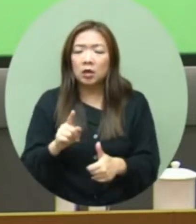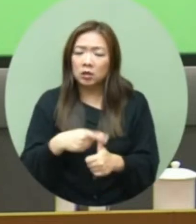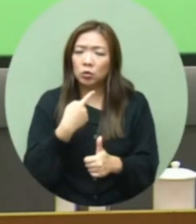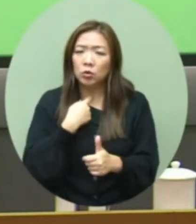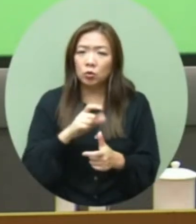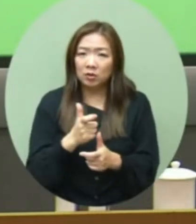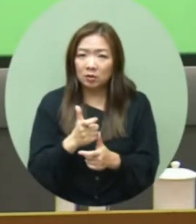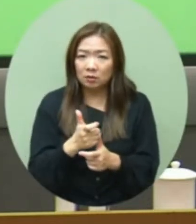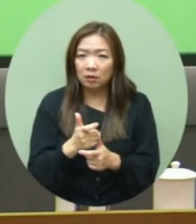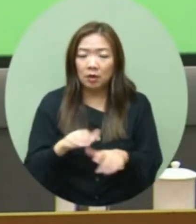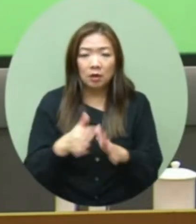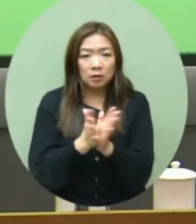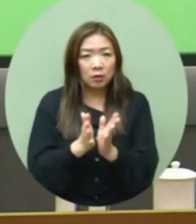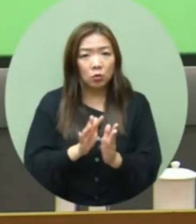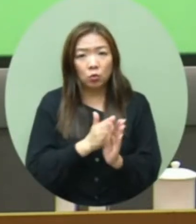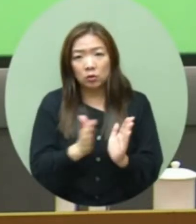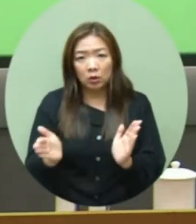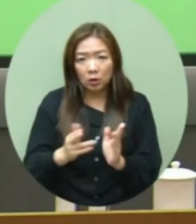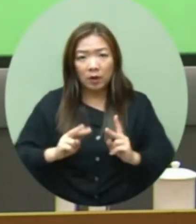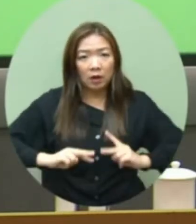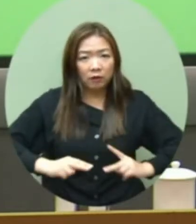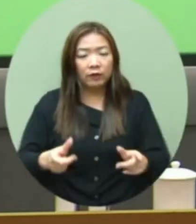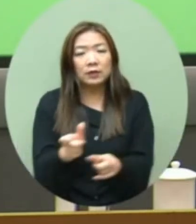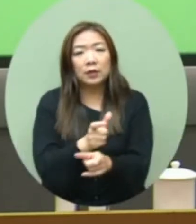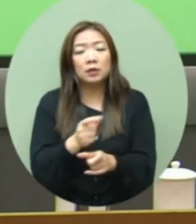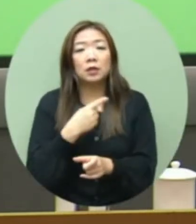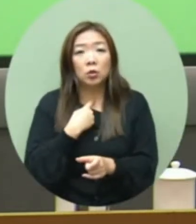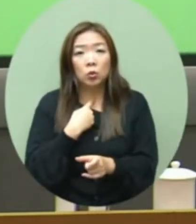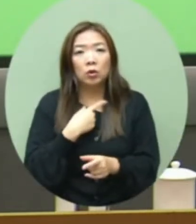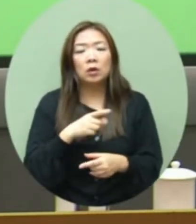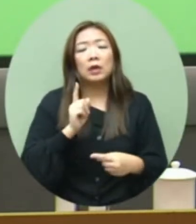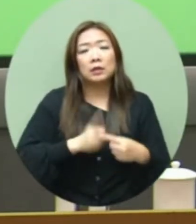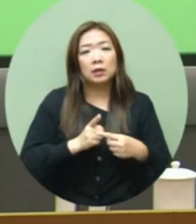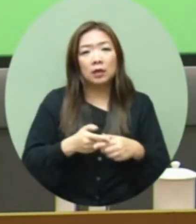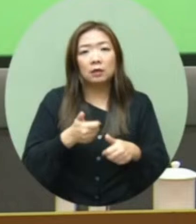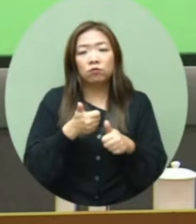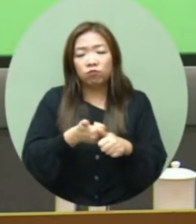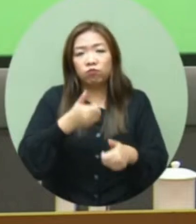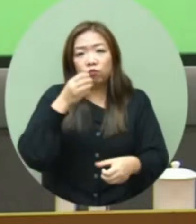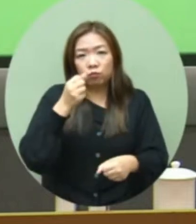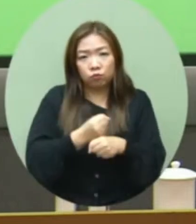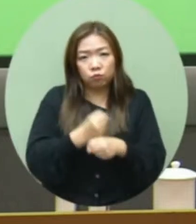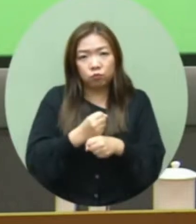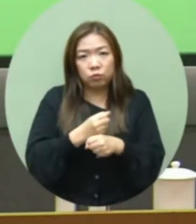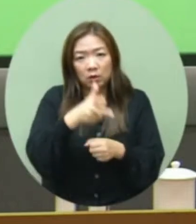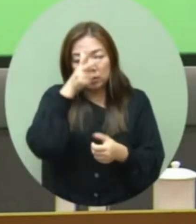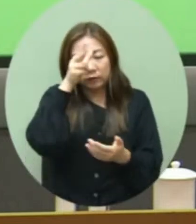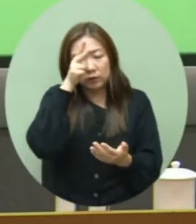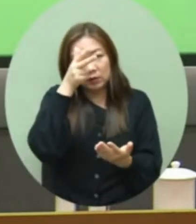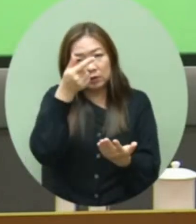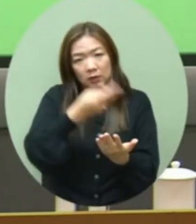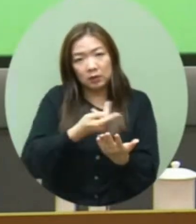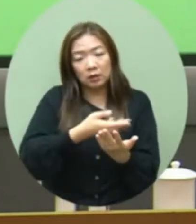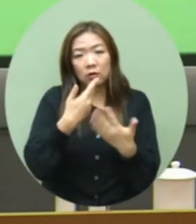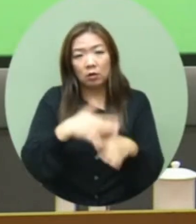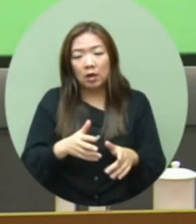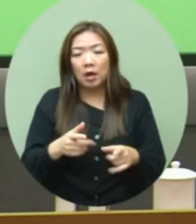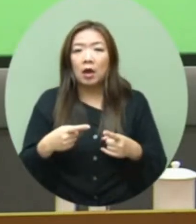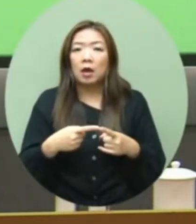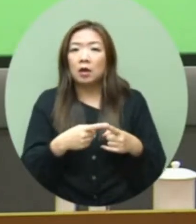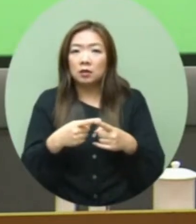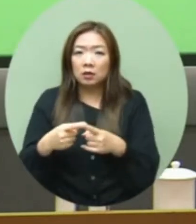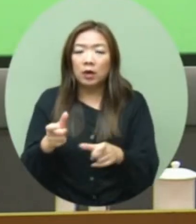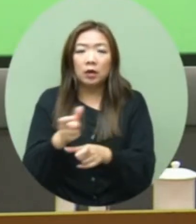to policy implementation, it needs resources. So we need to develop the economy to